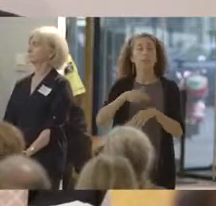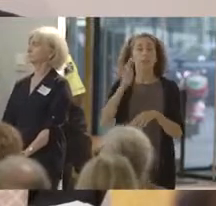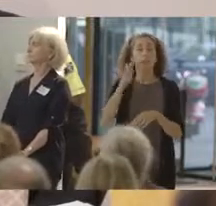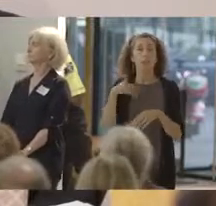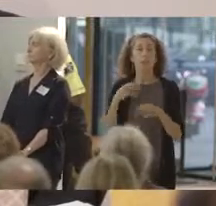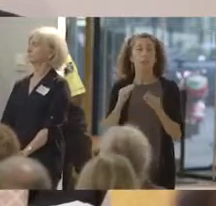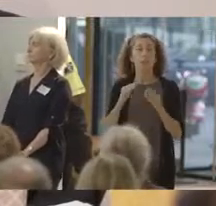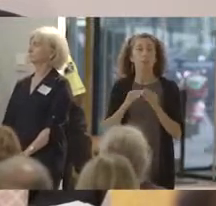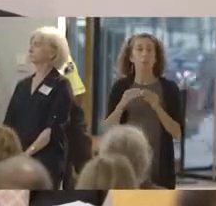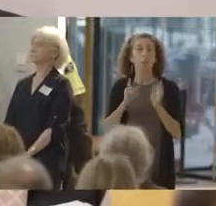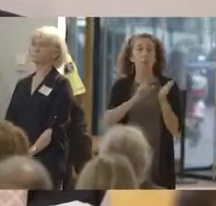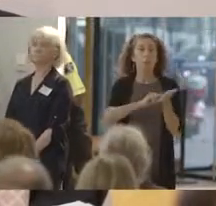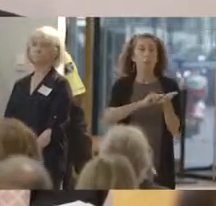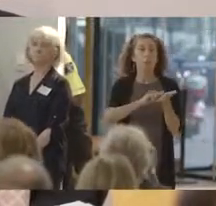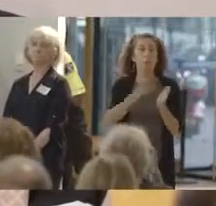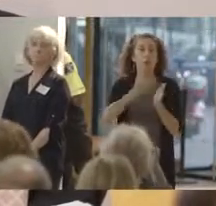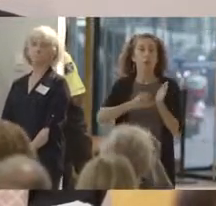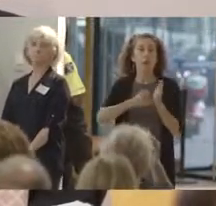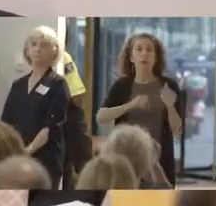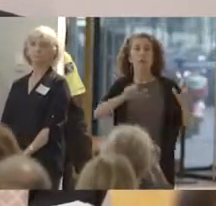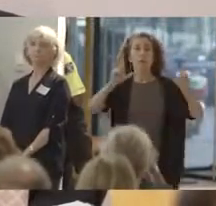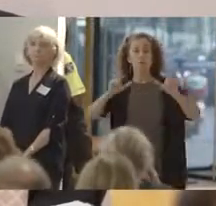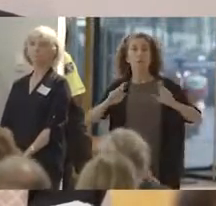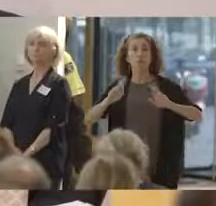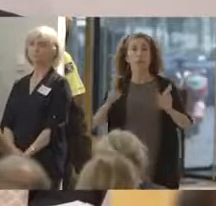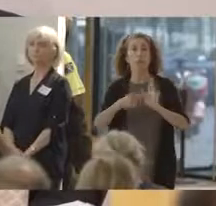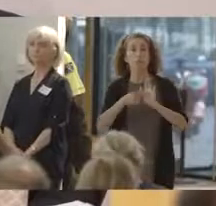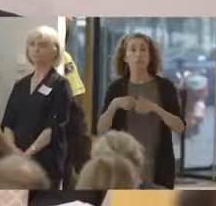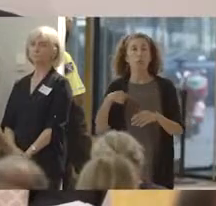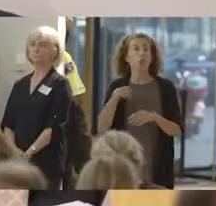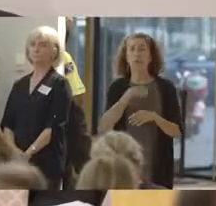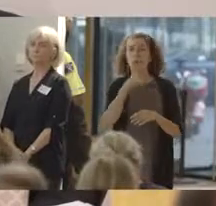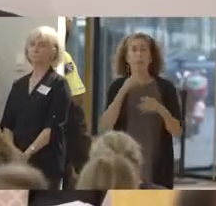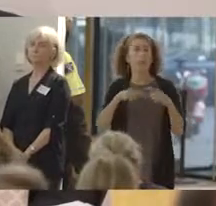crux of it, right? That's what we're all going to experience. So I don't think we disagree with you.